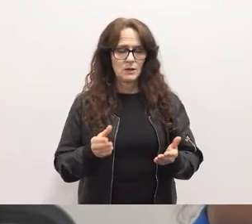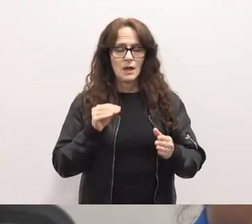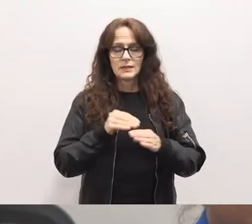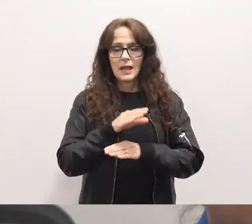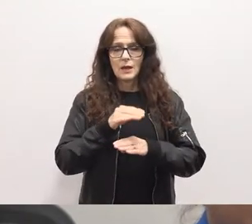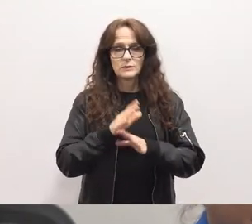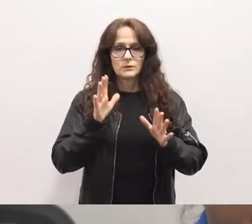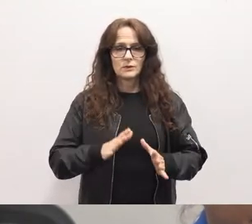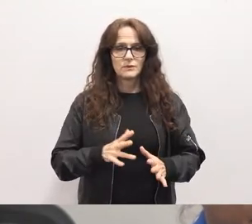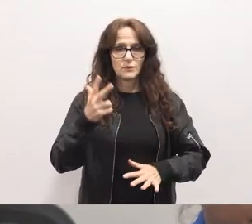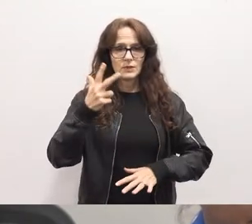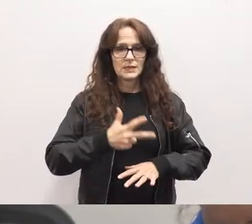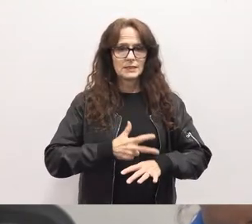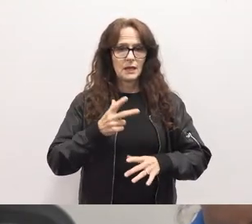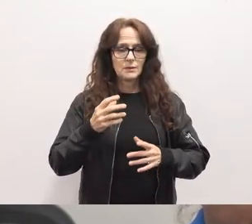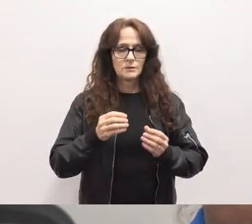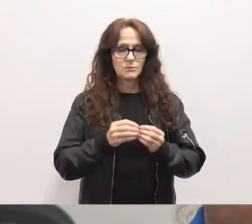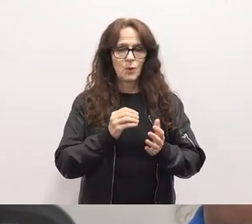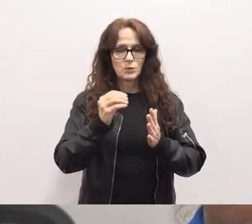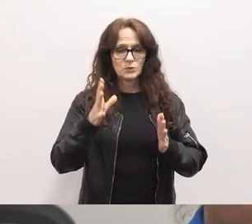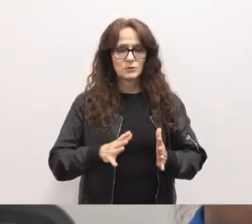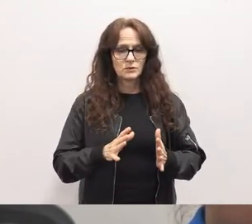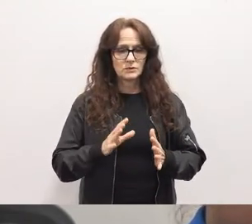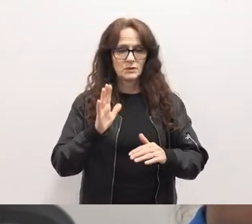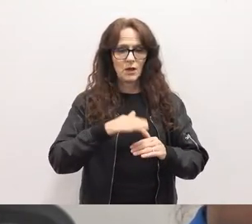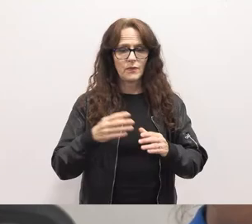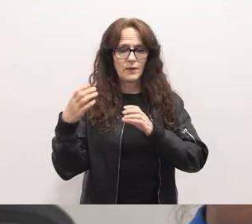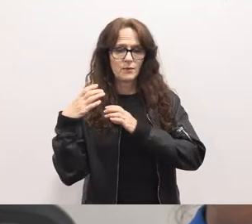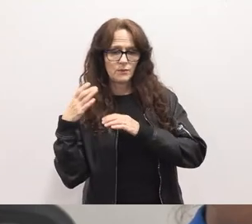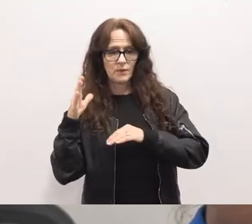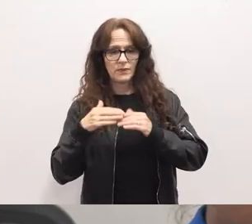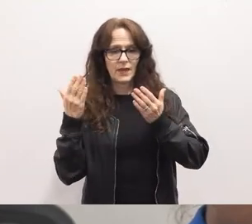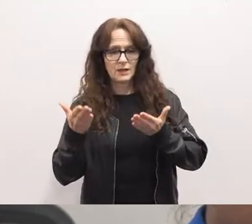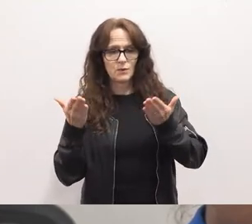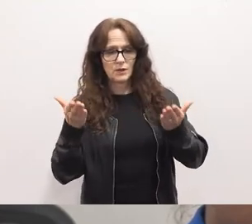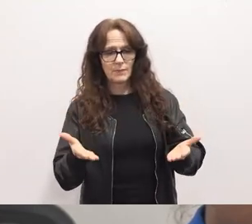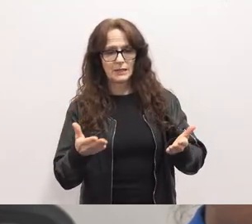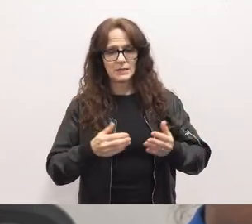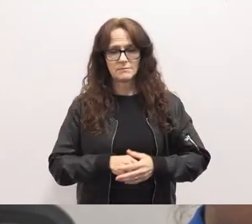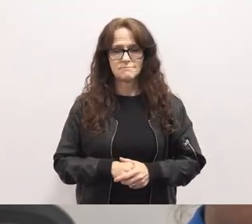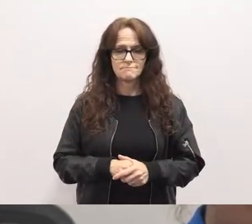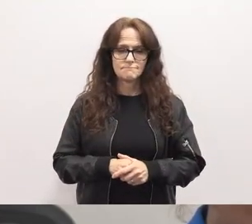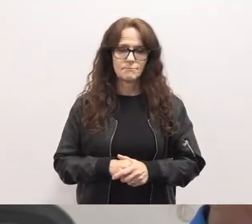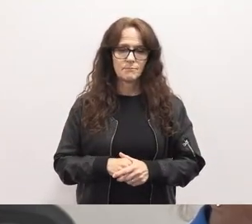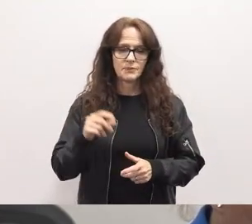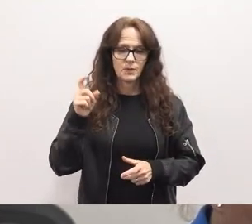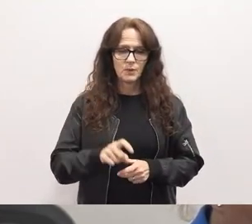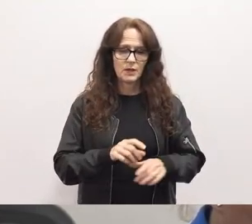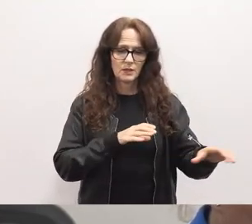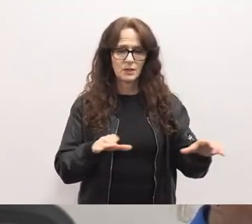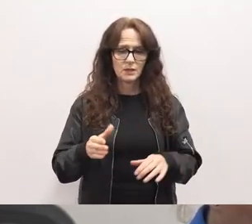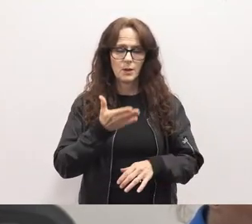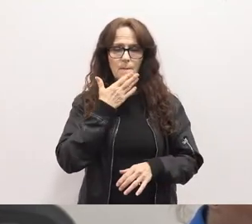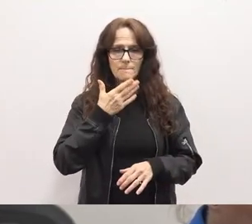Counselors have almost 3 times more students on their caseload than what is recommended. We need to do better.